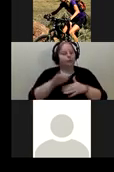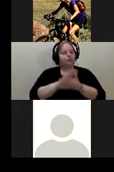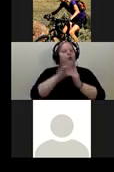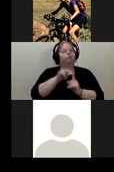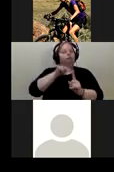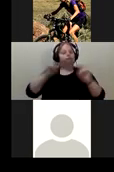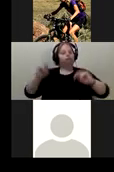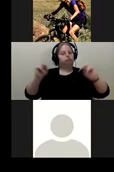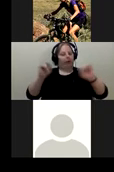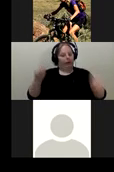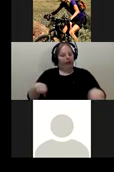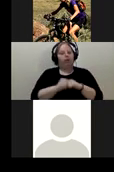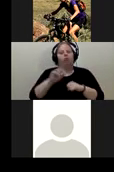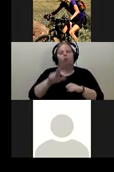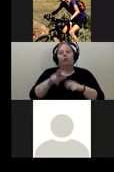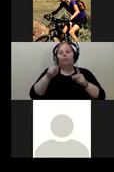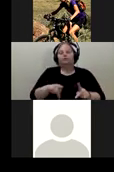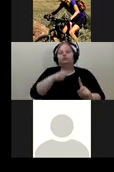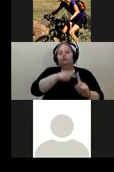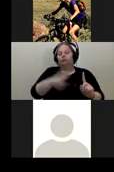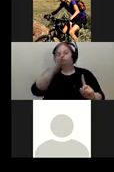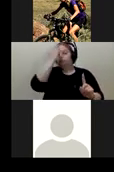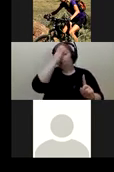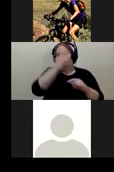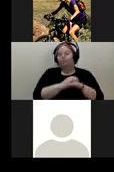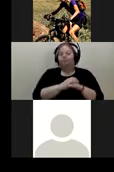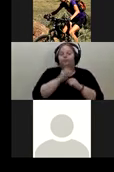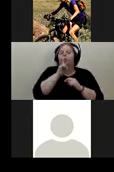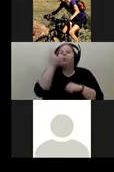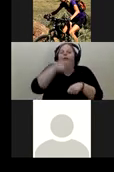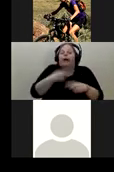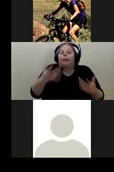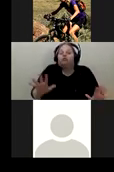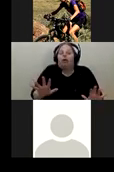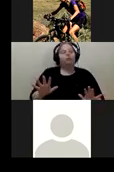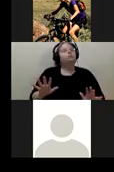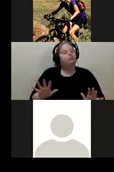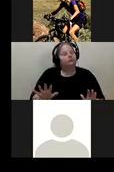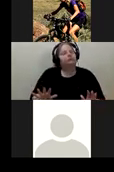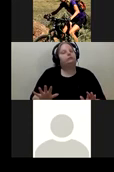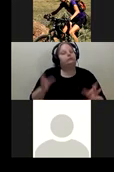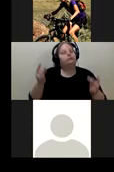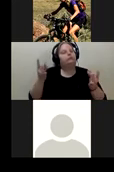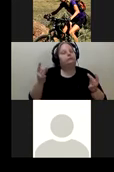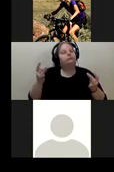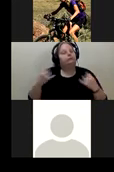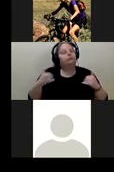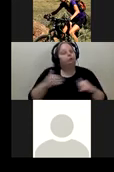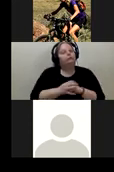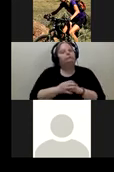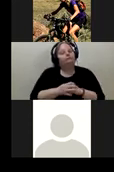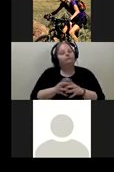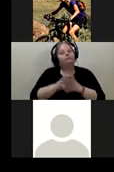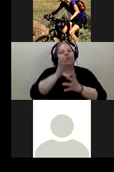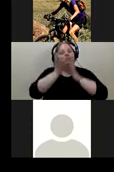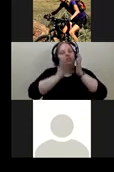with someone you know. It's just this once. That can get rid of a lot of our shames, can't it?